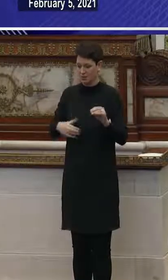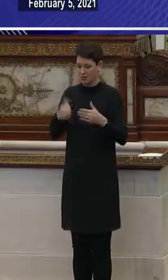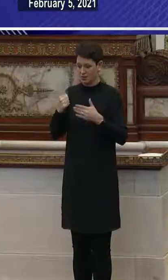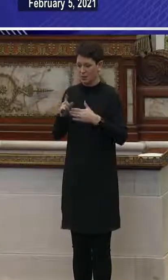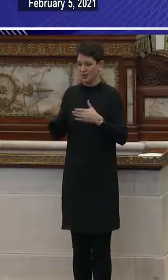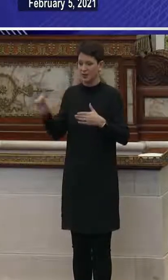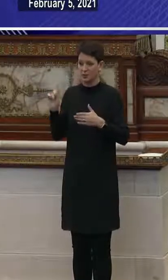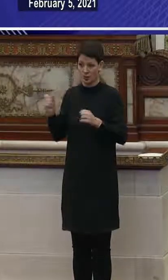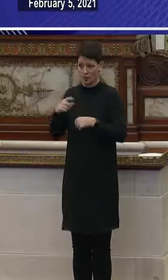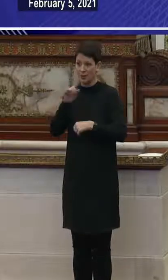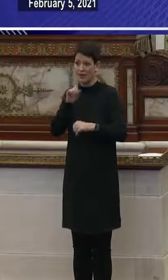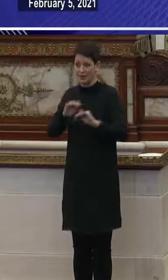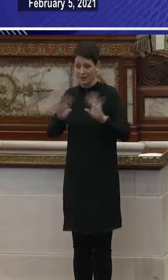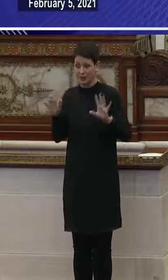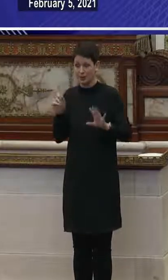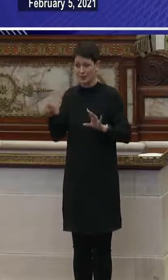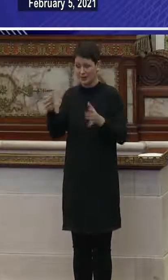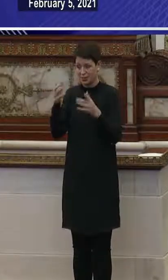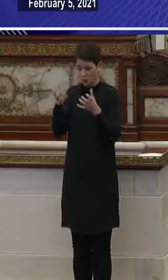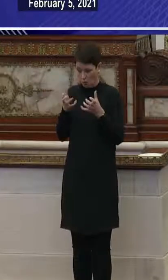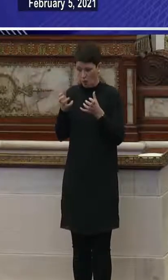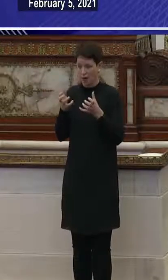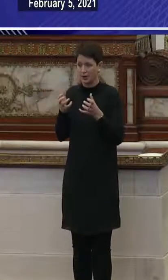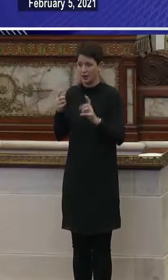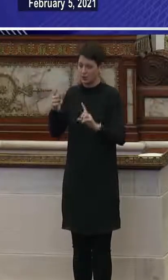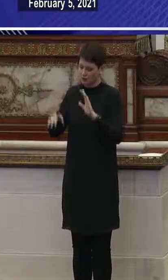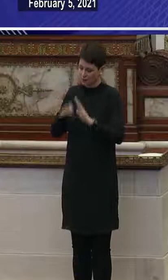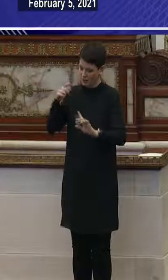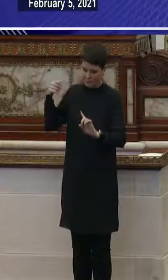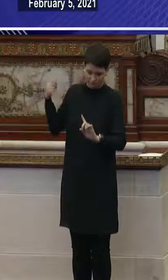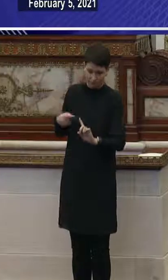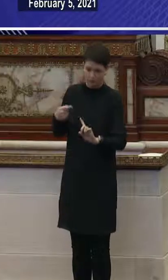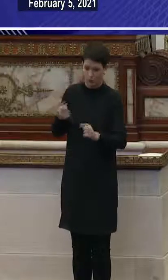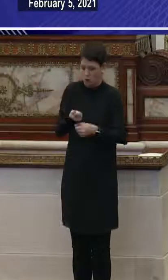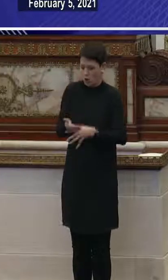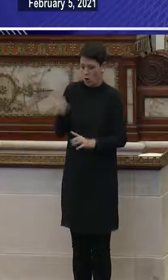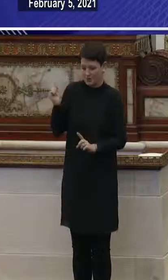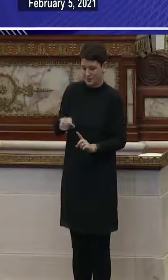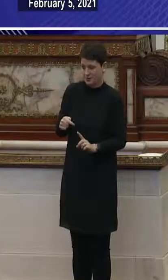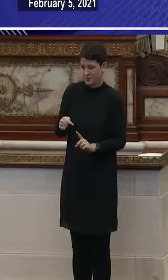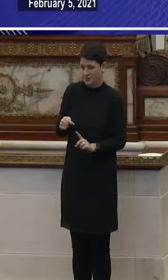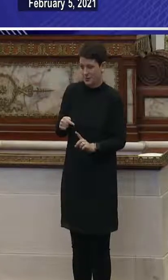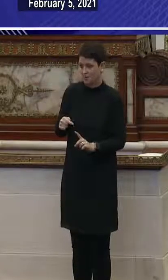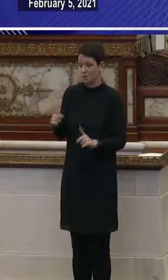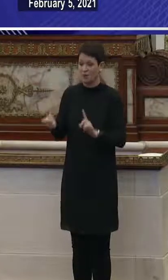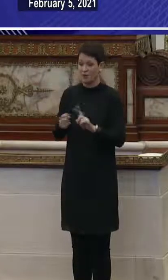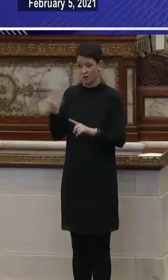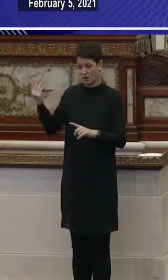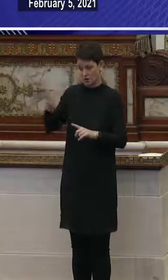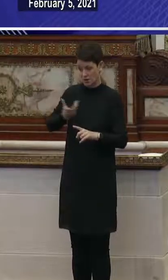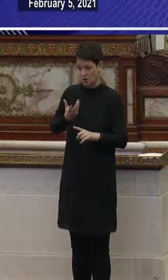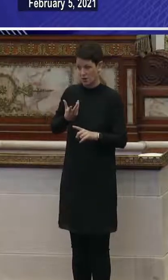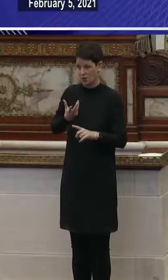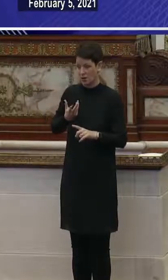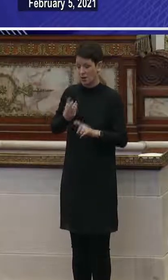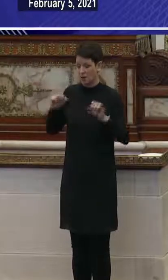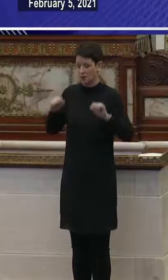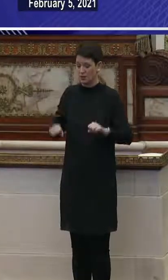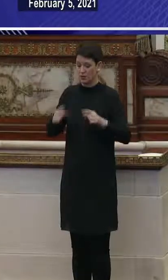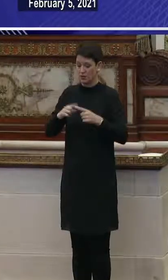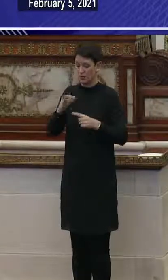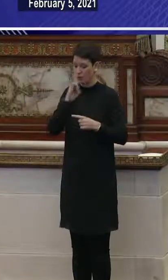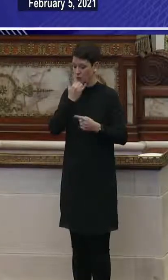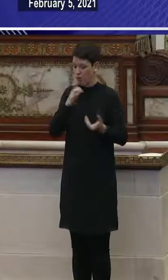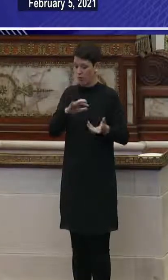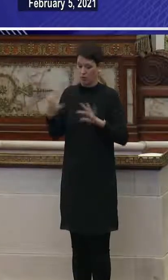he made clear that it was his desire to get to the bottom of this. When we were first aware that there was the potential for wrongdoing